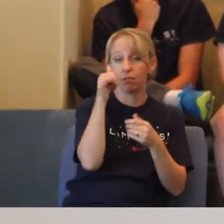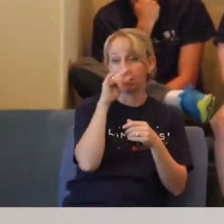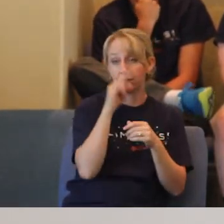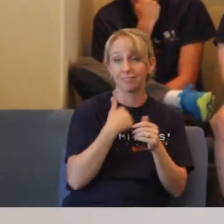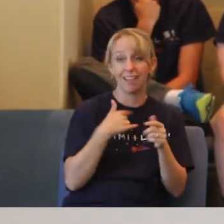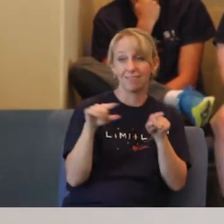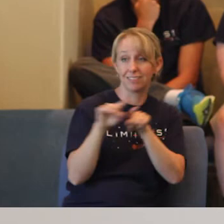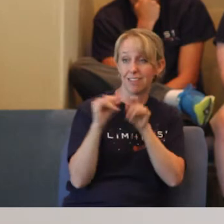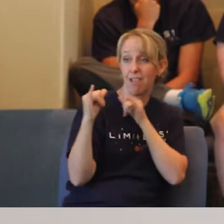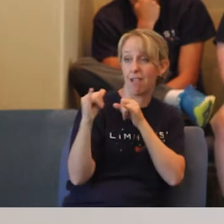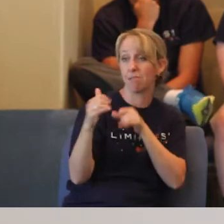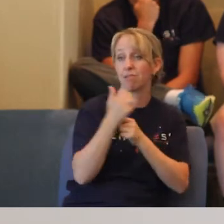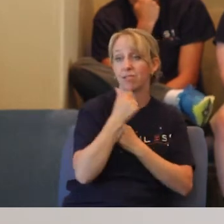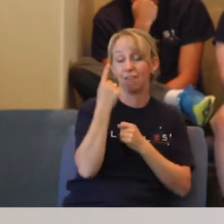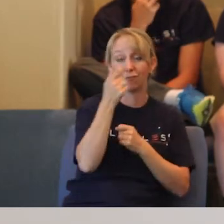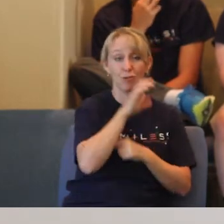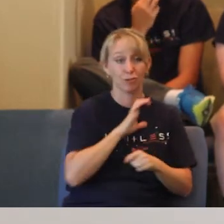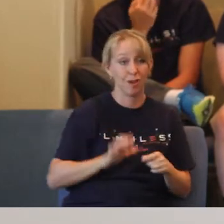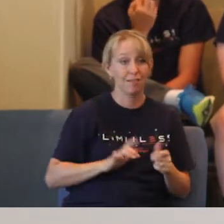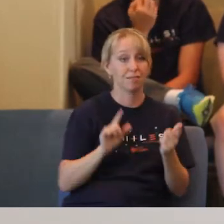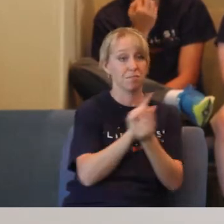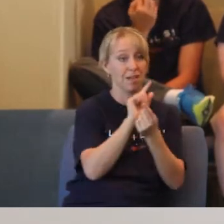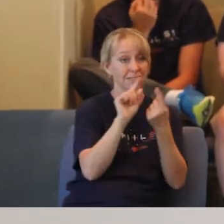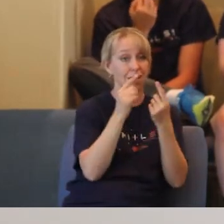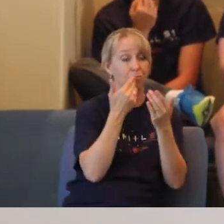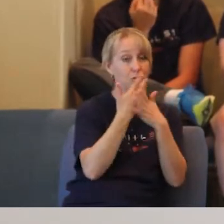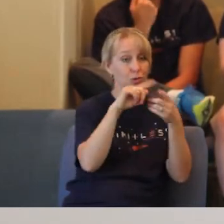friends, and impacted a lot of people.